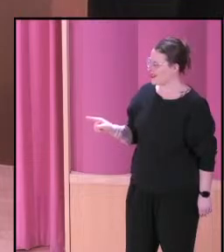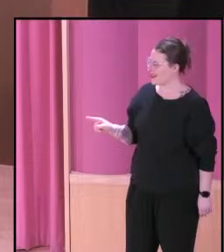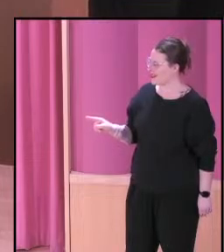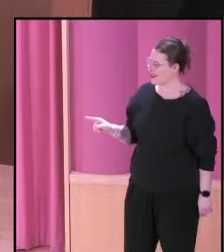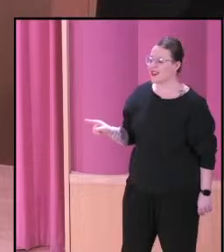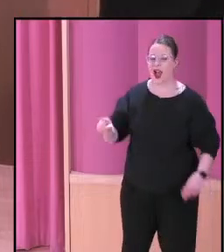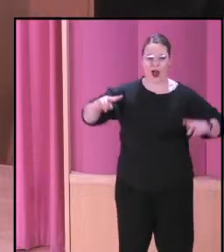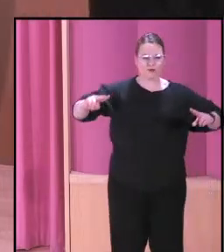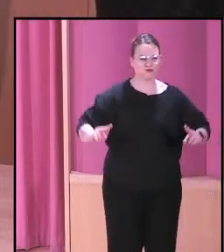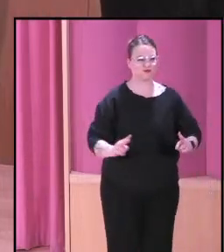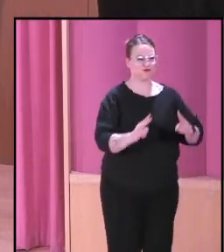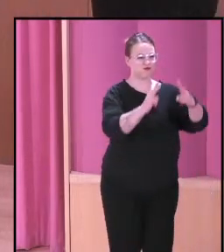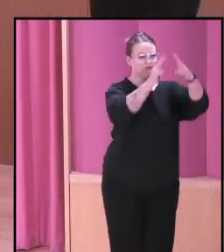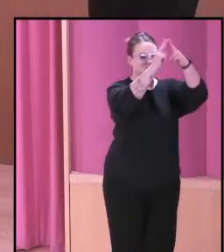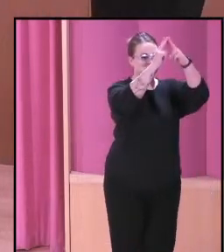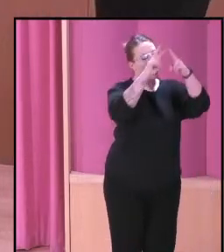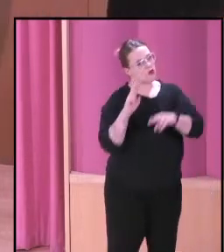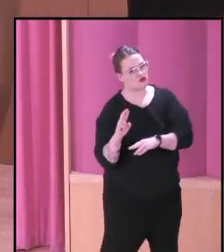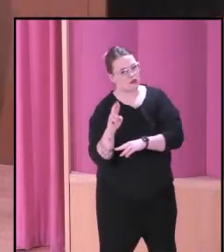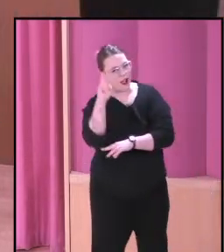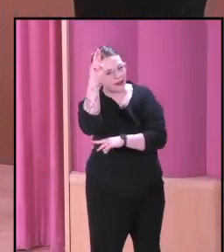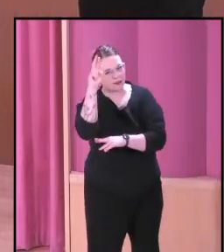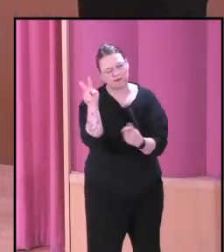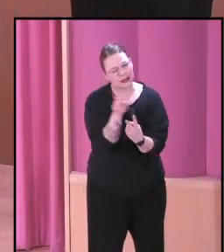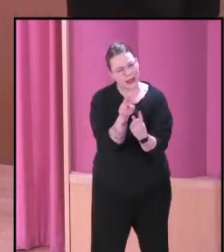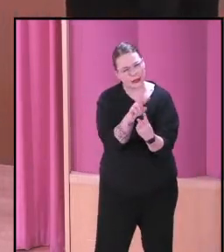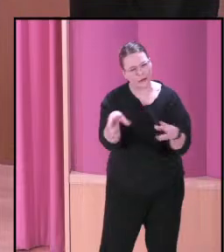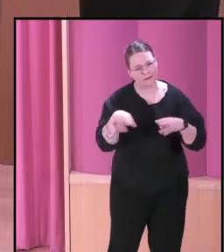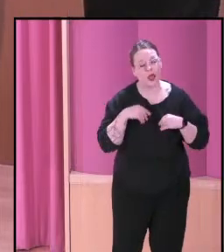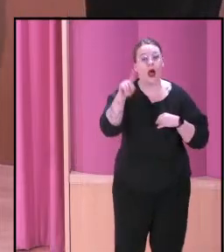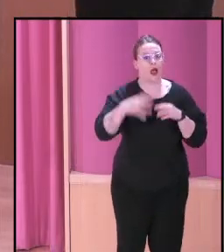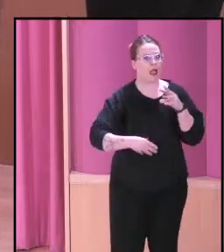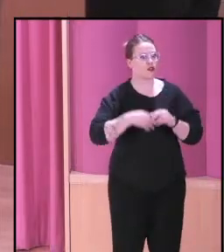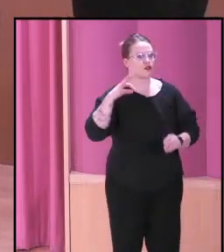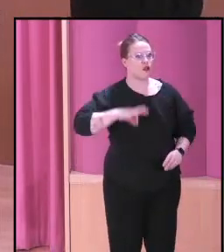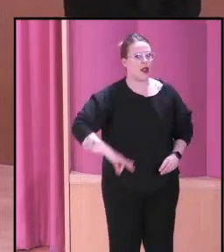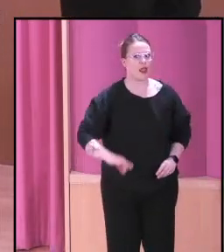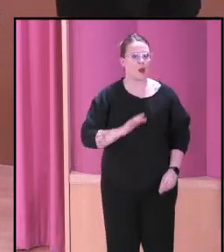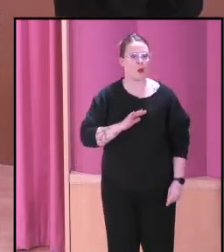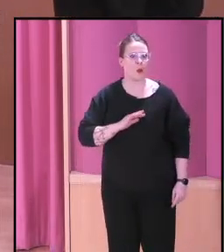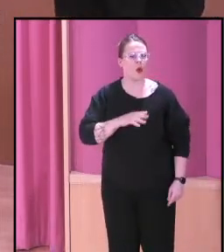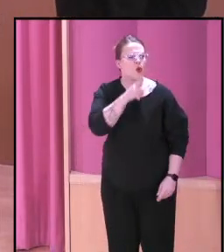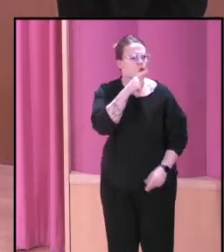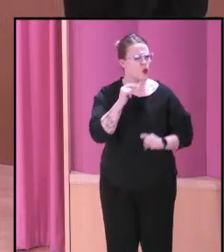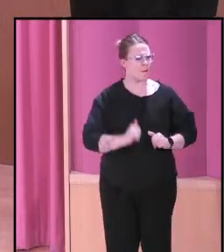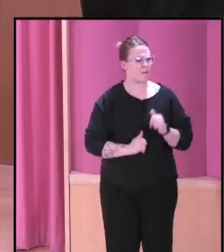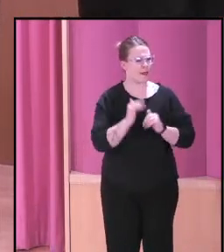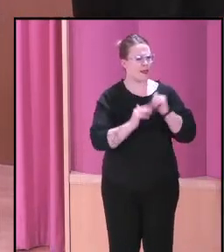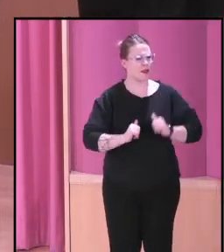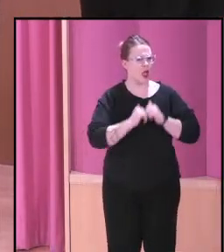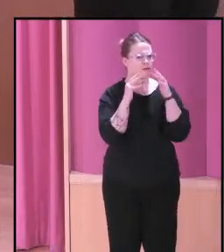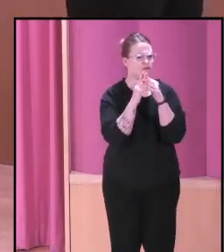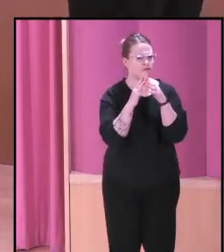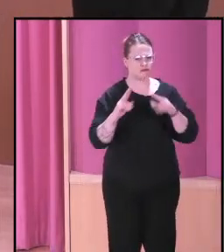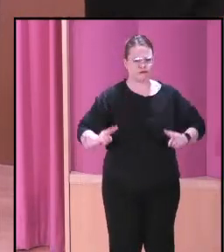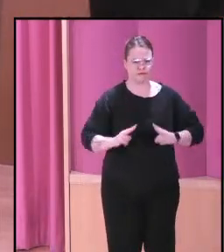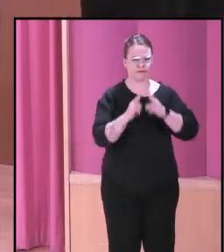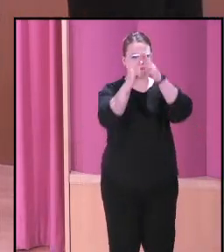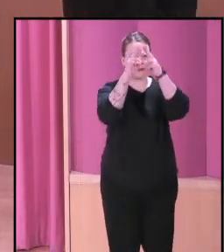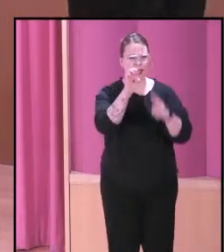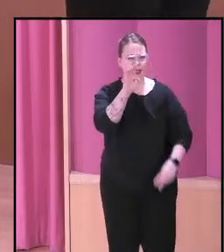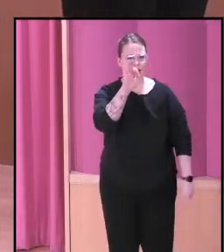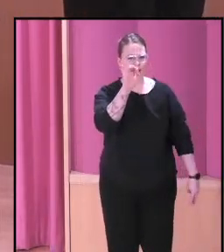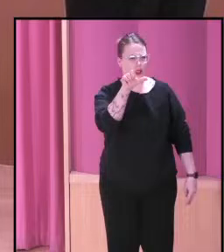Eiffel Tower or rocket, either one is correct. Now for extra credit, does anybody know who built the Eiffel Tower? Just yell it out if you know.